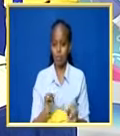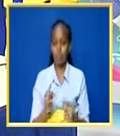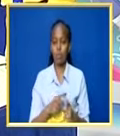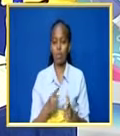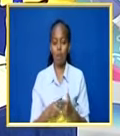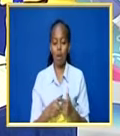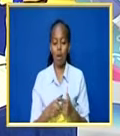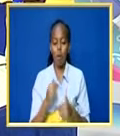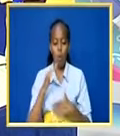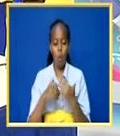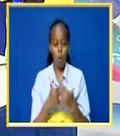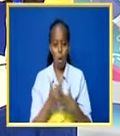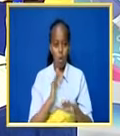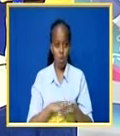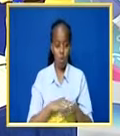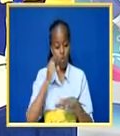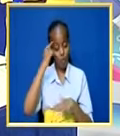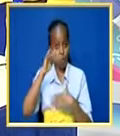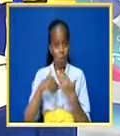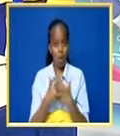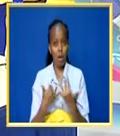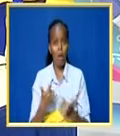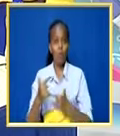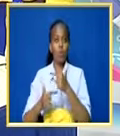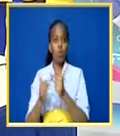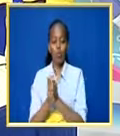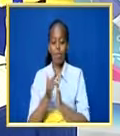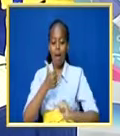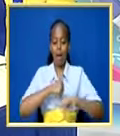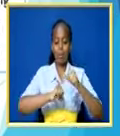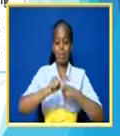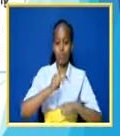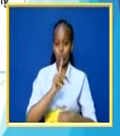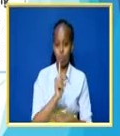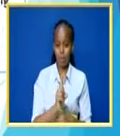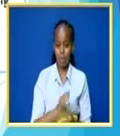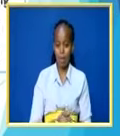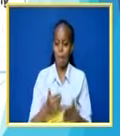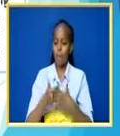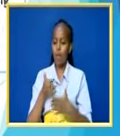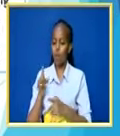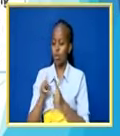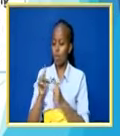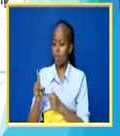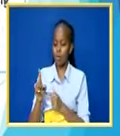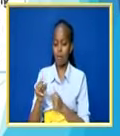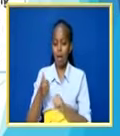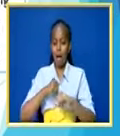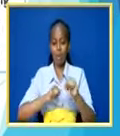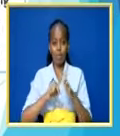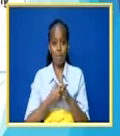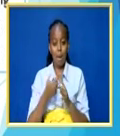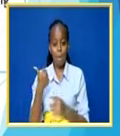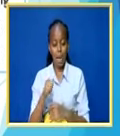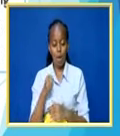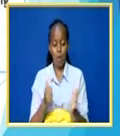decent. Okay. So let's go to an exercise. And before we go to this exercise, mm-hmm. I'll still take